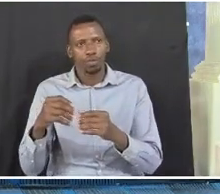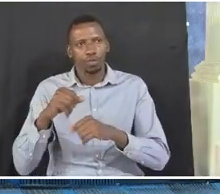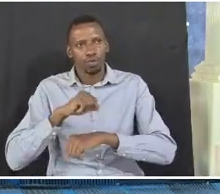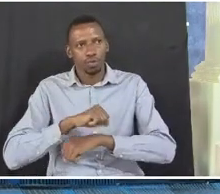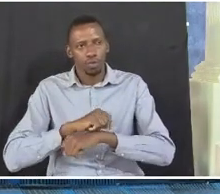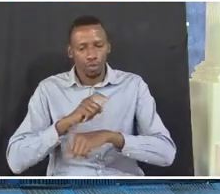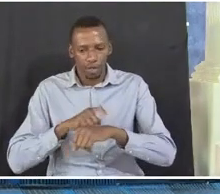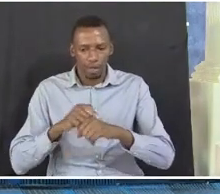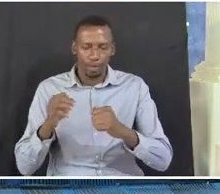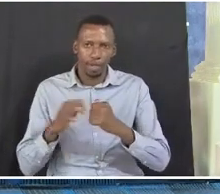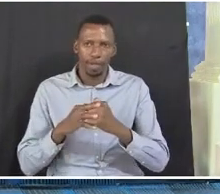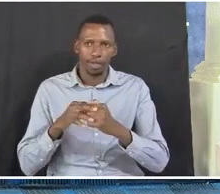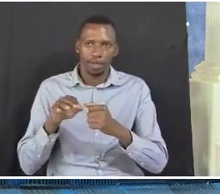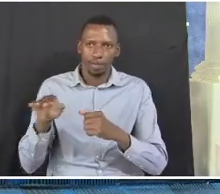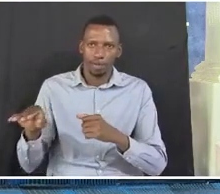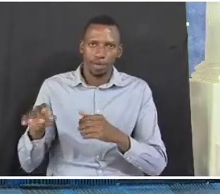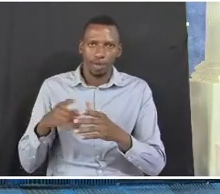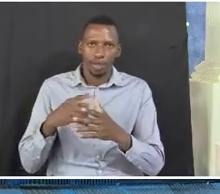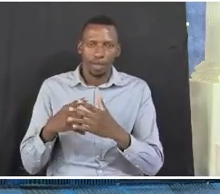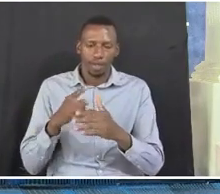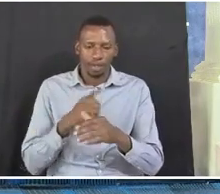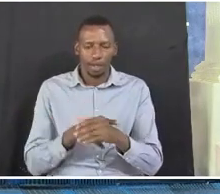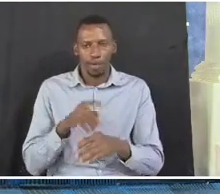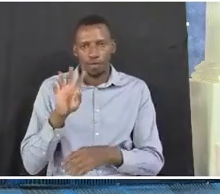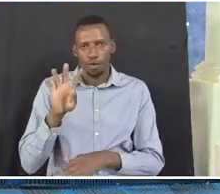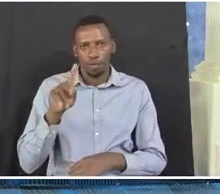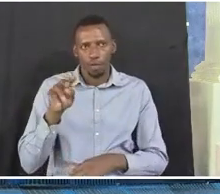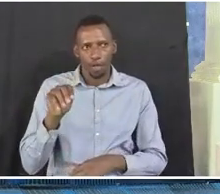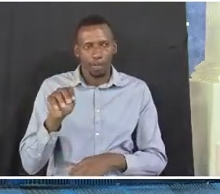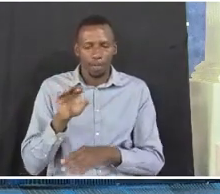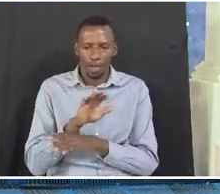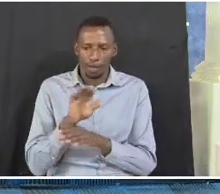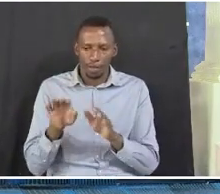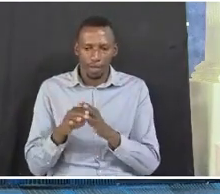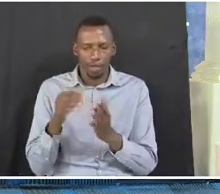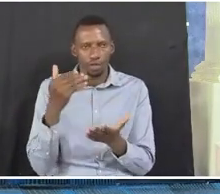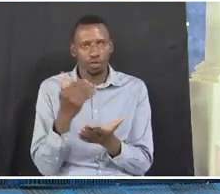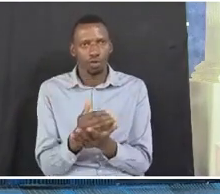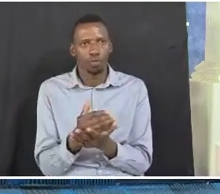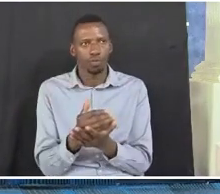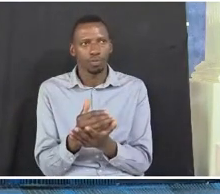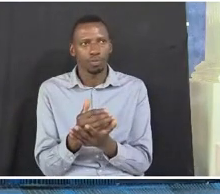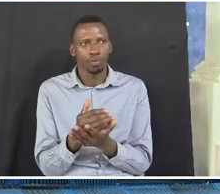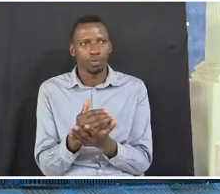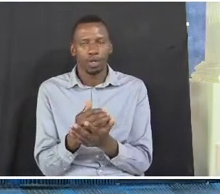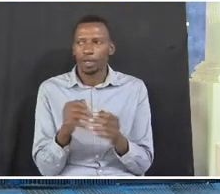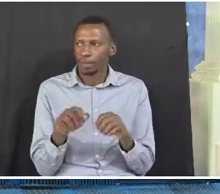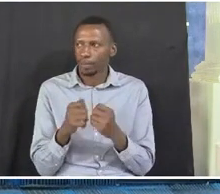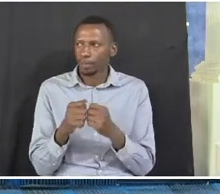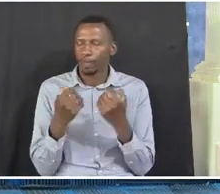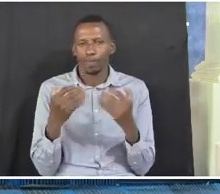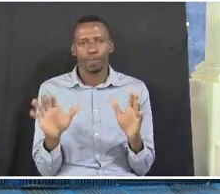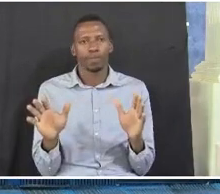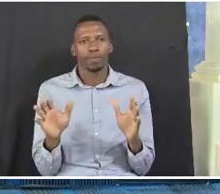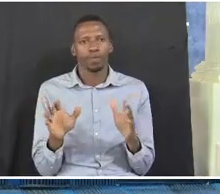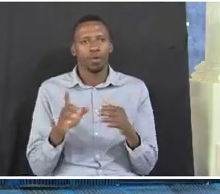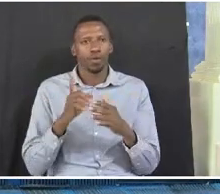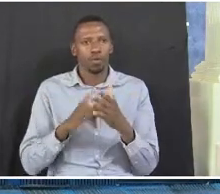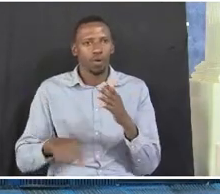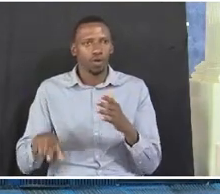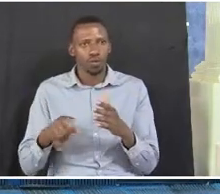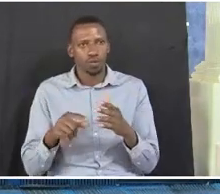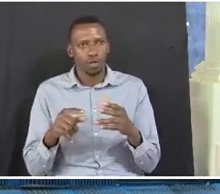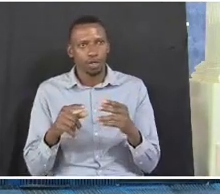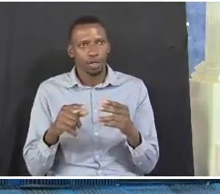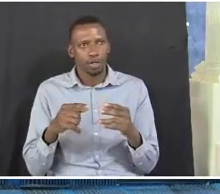and nothing like that. And then by 4, everything is stopped." So it was dismantled. So what we are